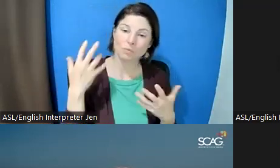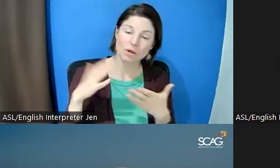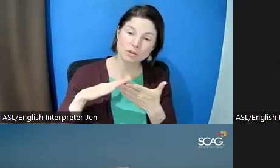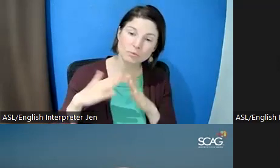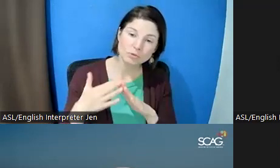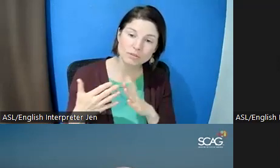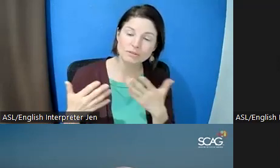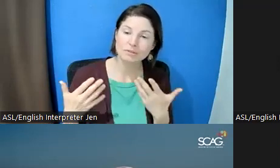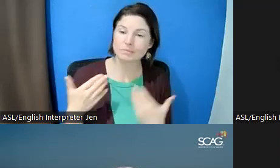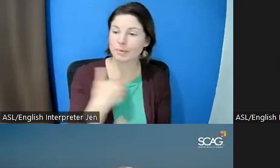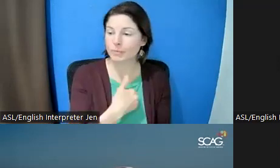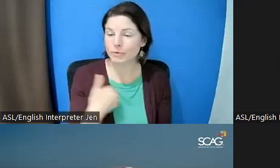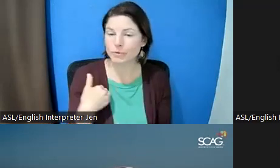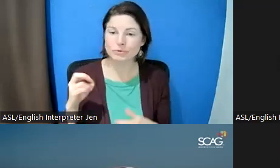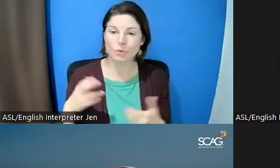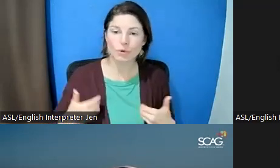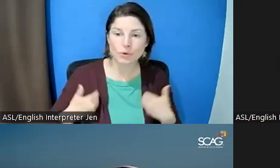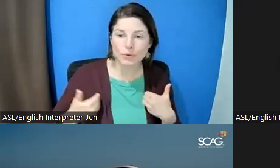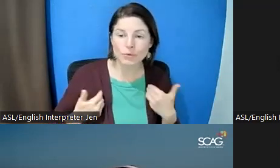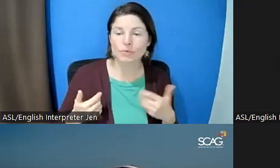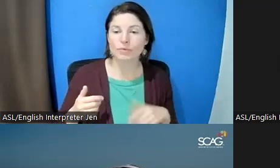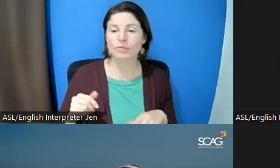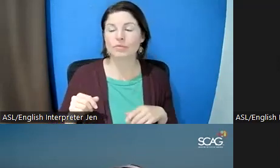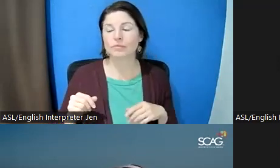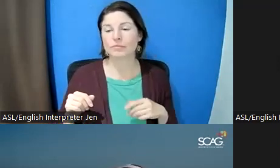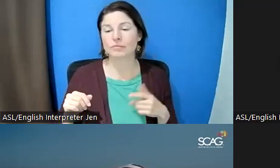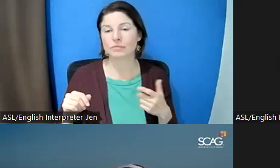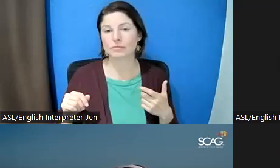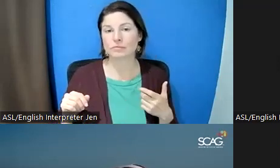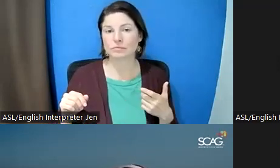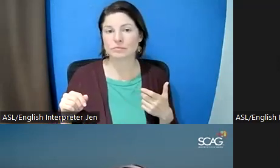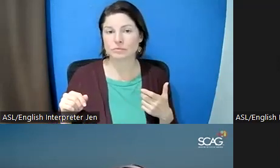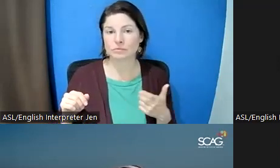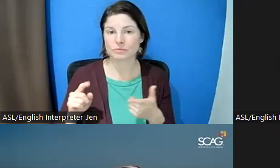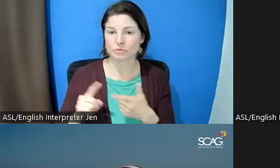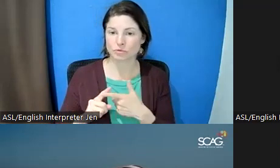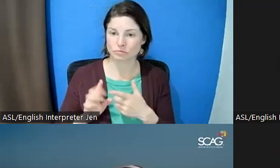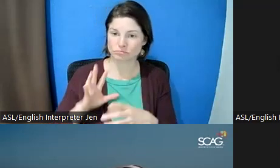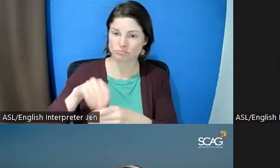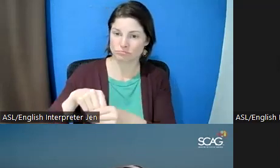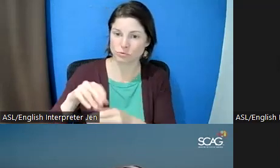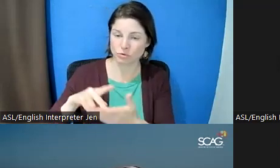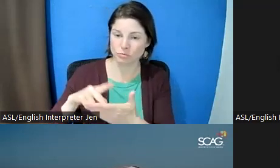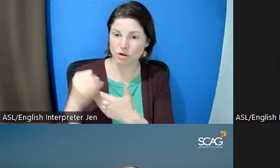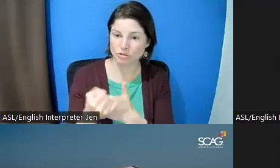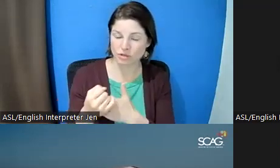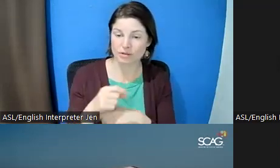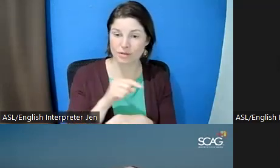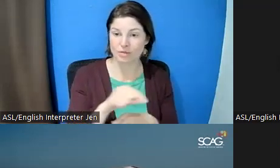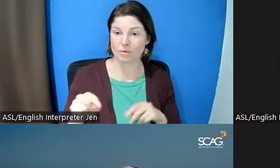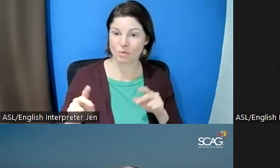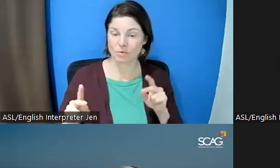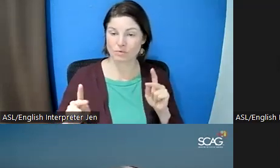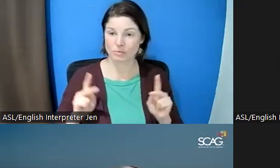other like youth, for instance, to make a contribution to your project, they should be